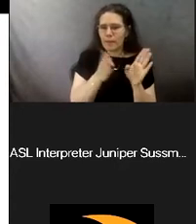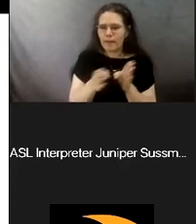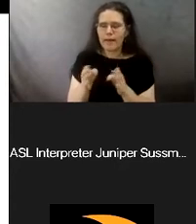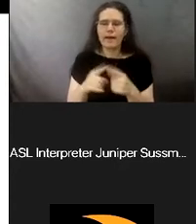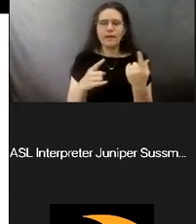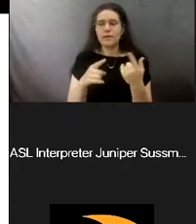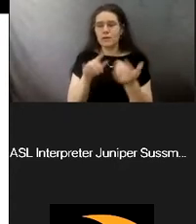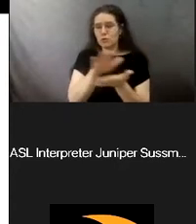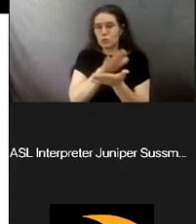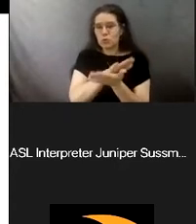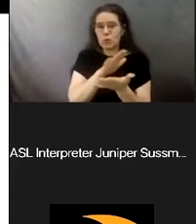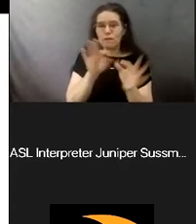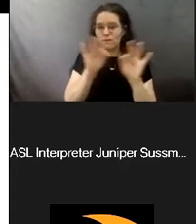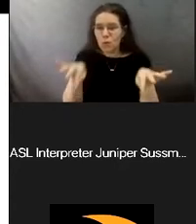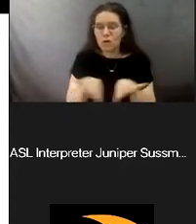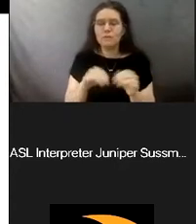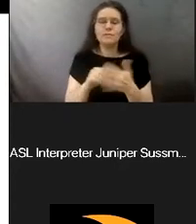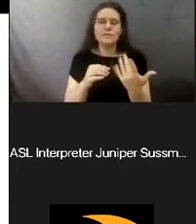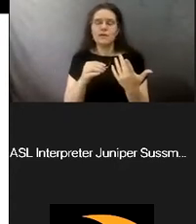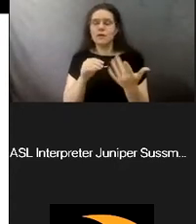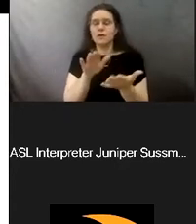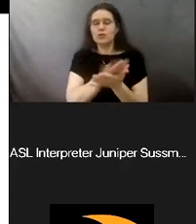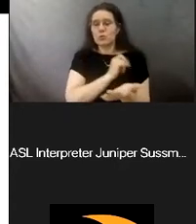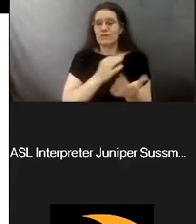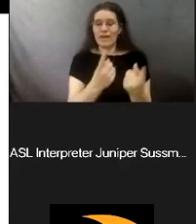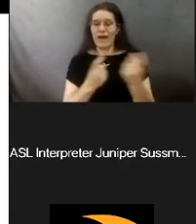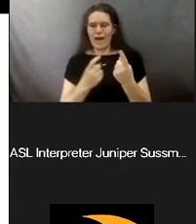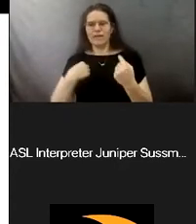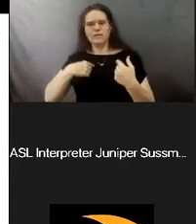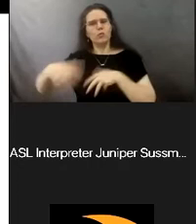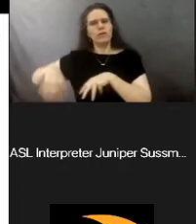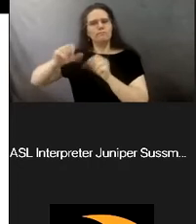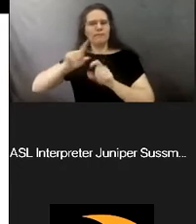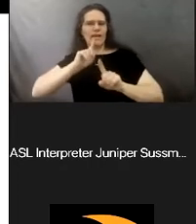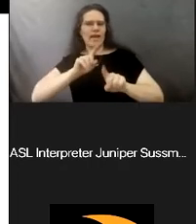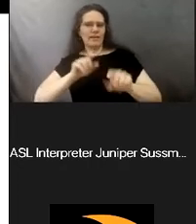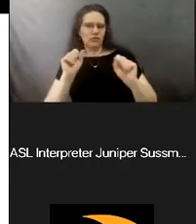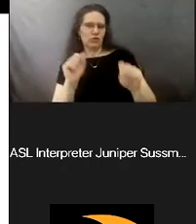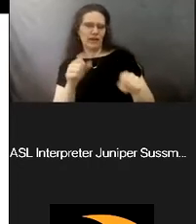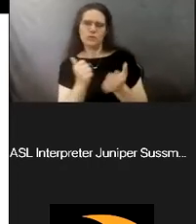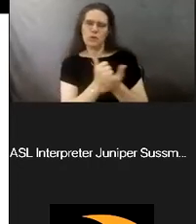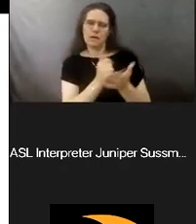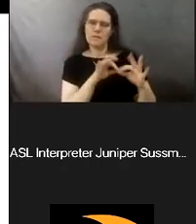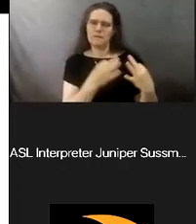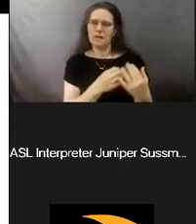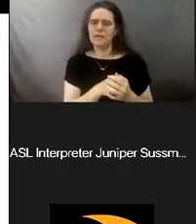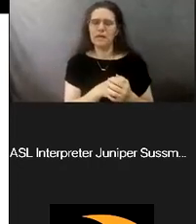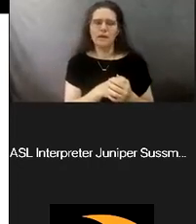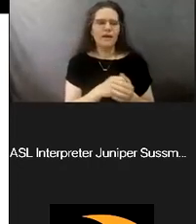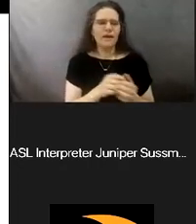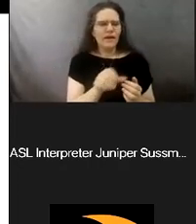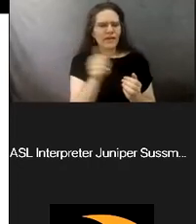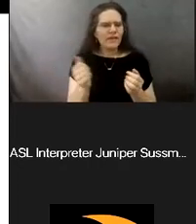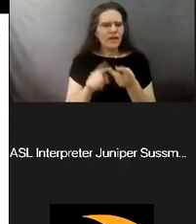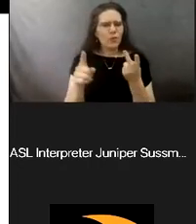I think the biggest thing with this is making sure that, and the other one in there is, of course, the letter of medical